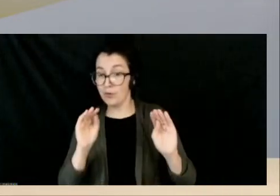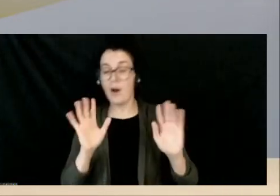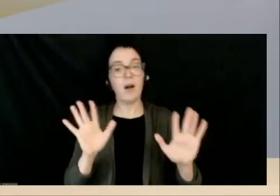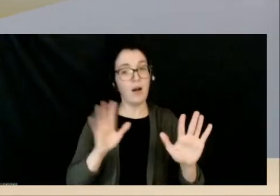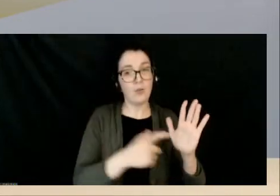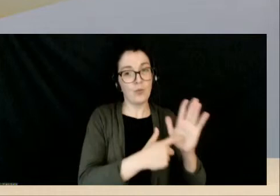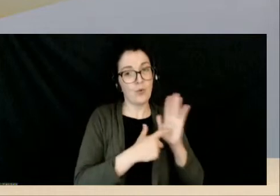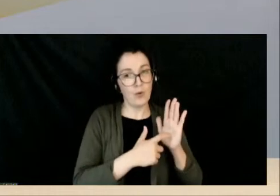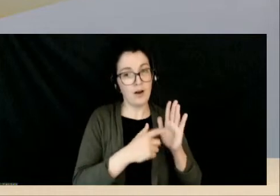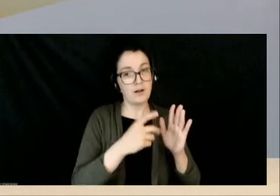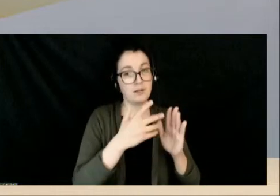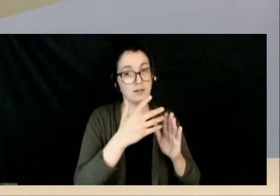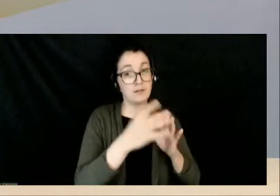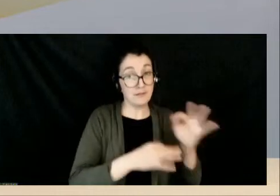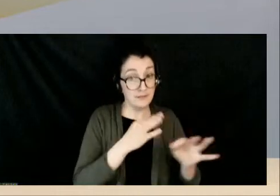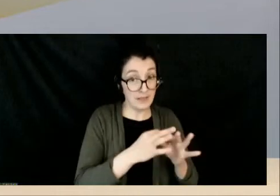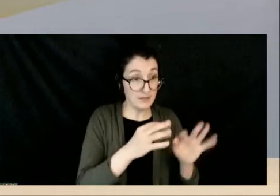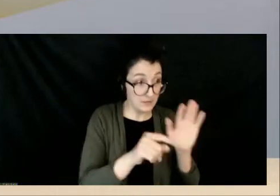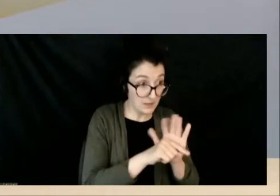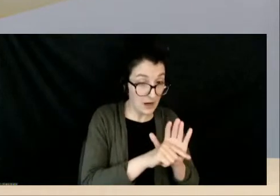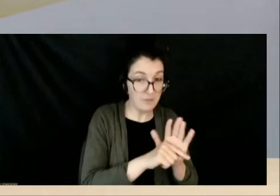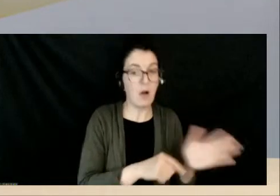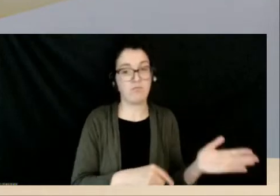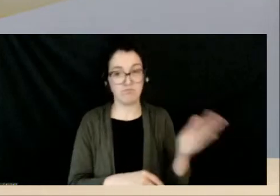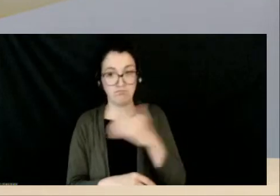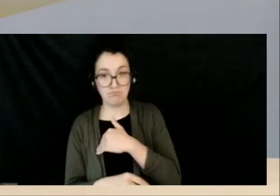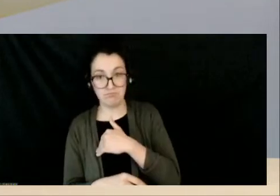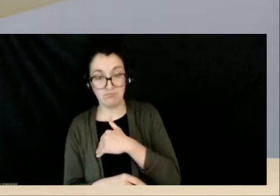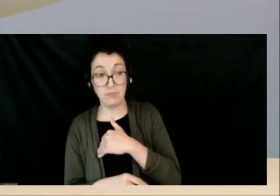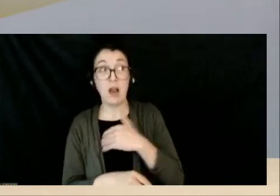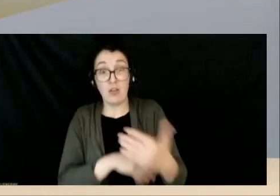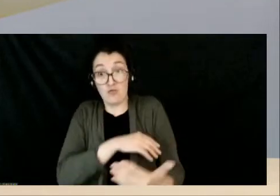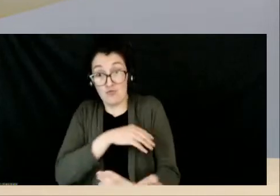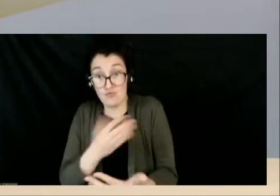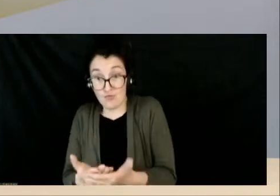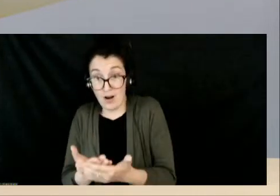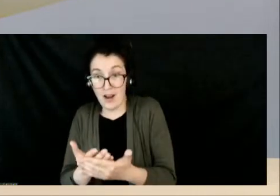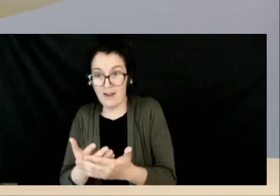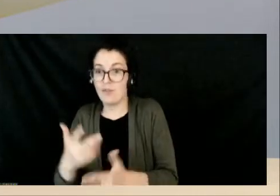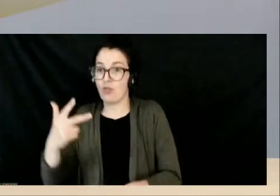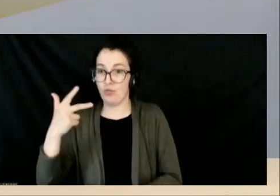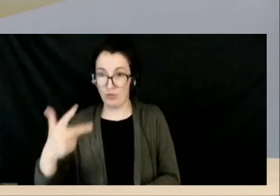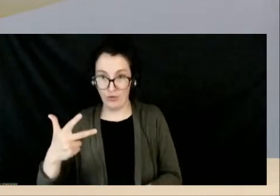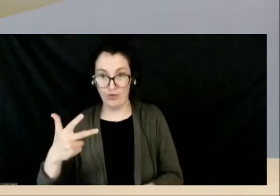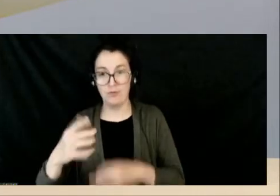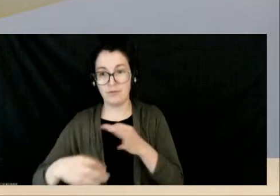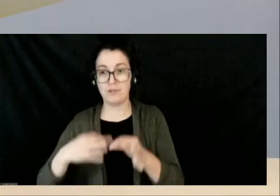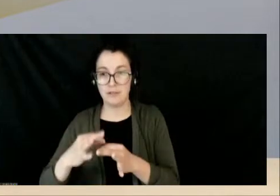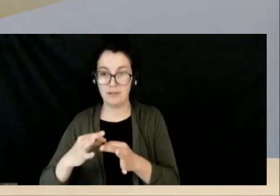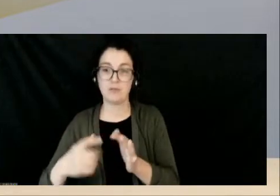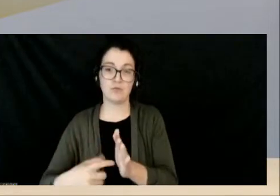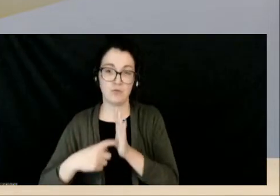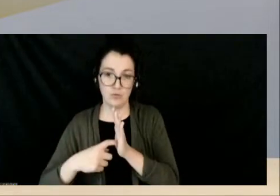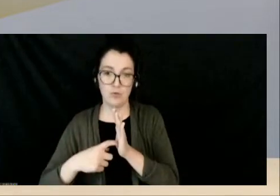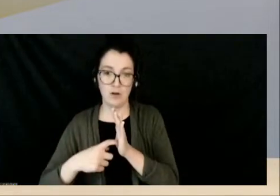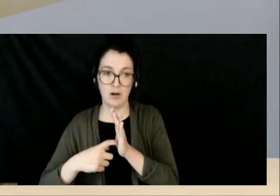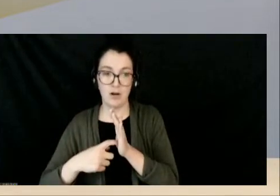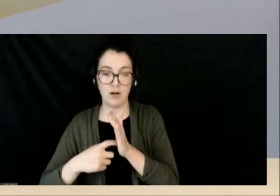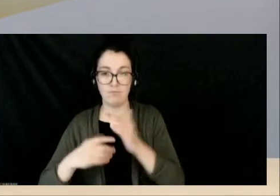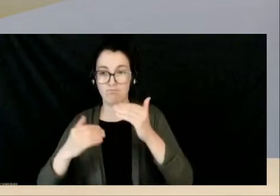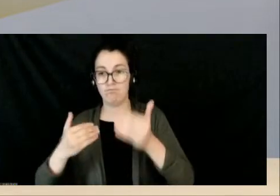the testing process 3 times when you arrive, and you're in self-isolation for that period of 2 weeks. And